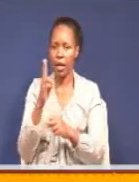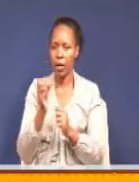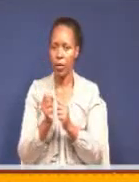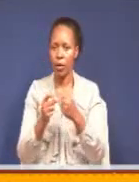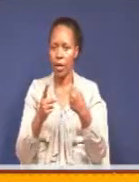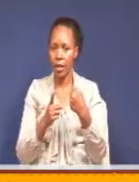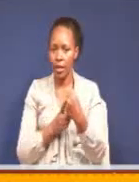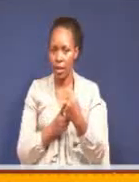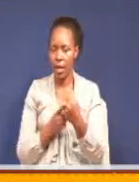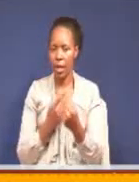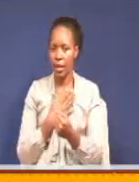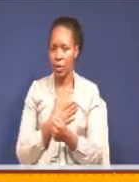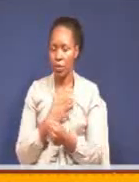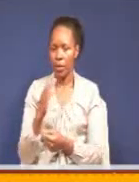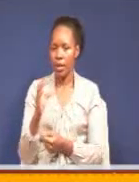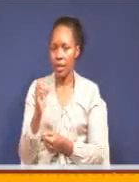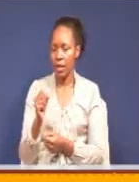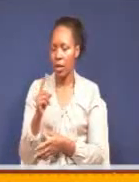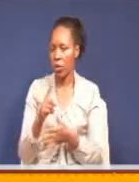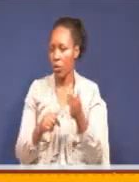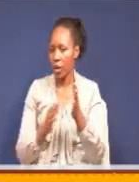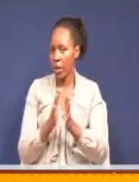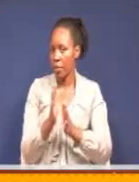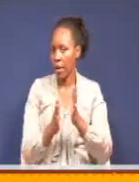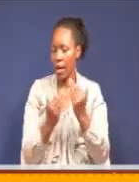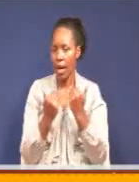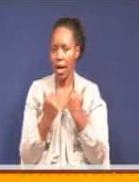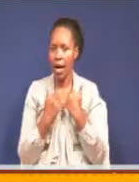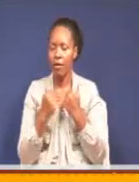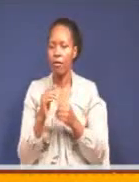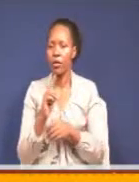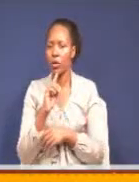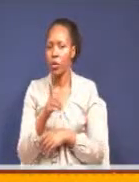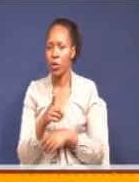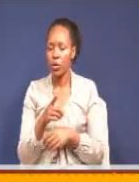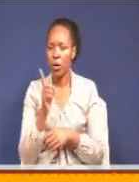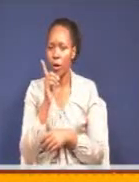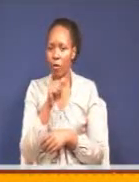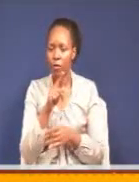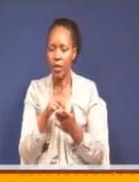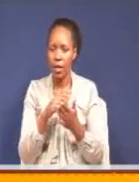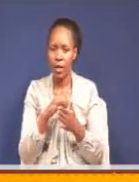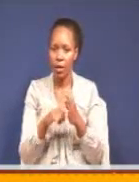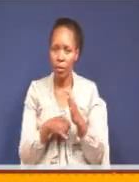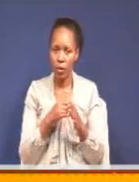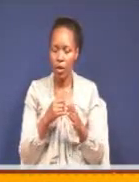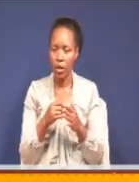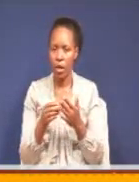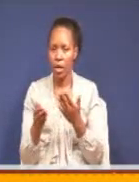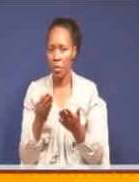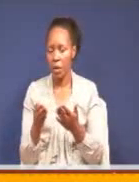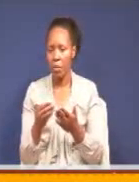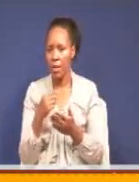2016. So Honorable Waziri, what measures is the government taking to ensure the completion of the project, and could the cabinet secretary provide a